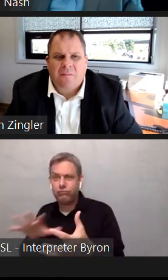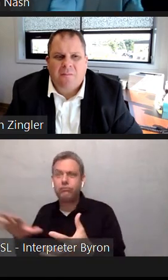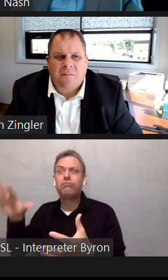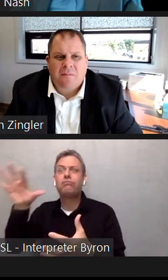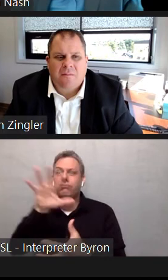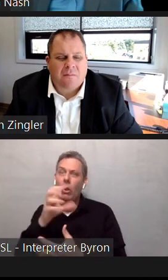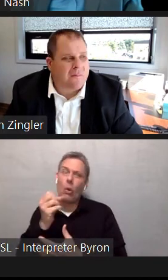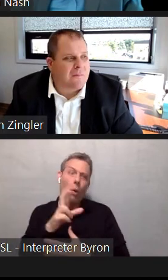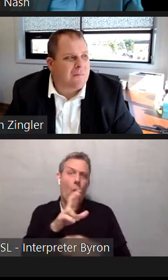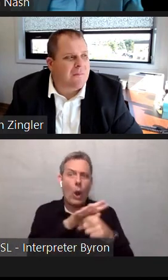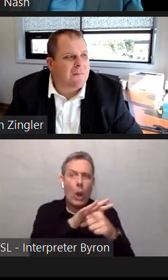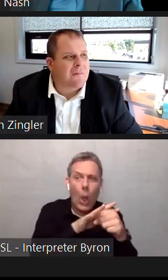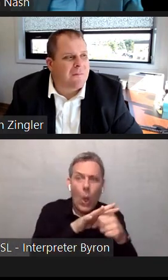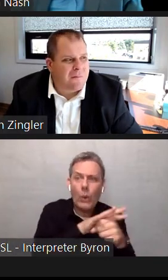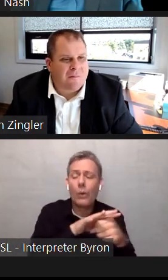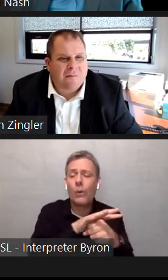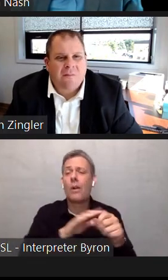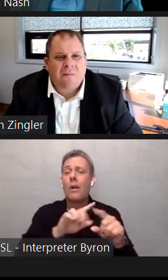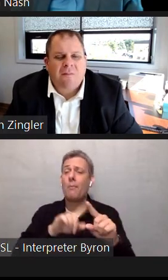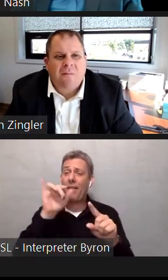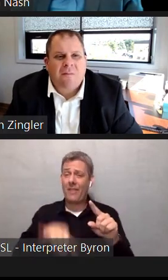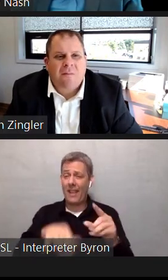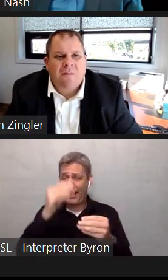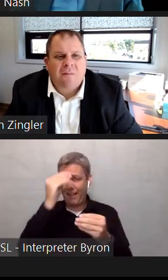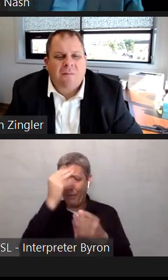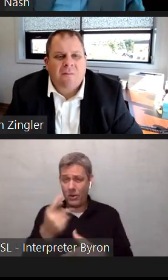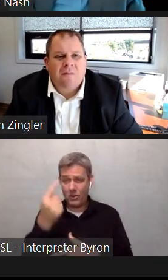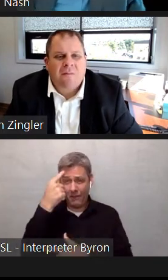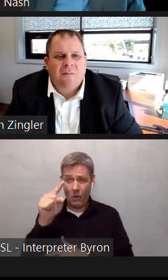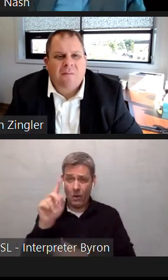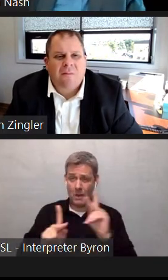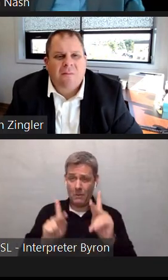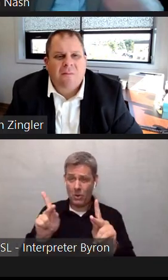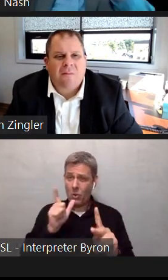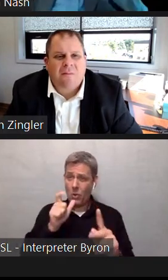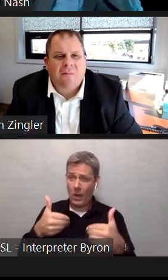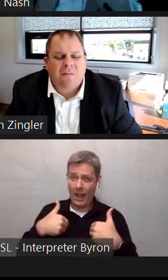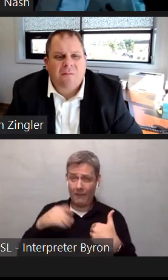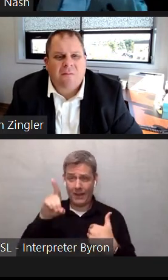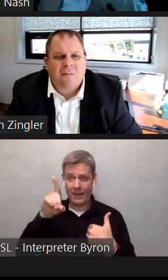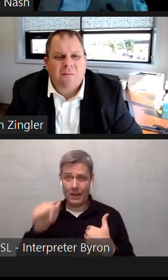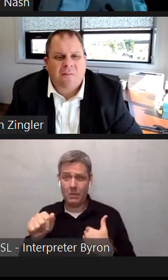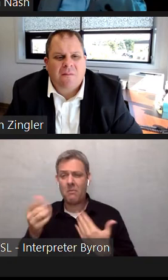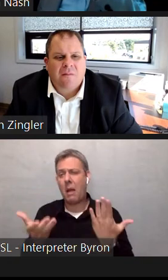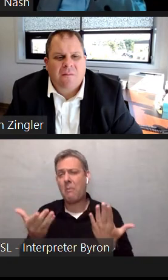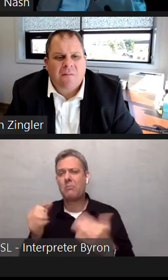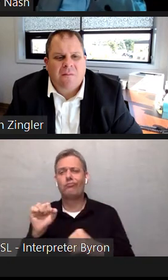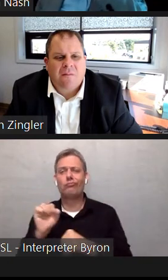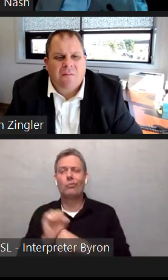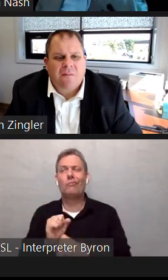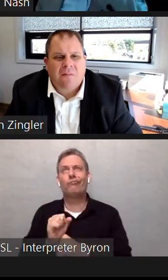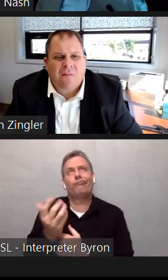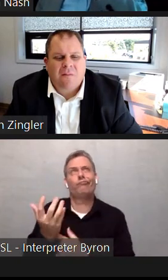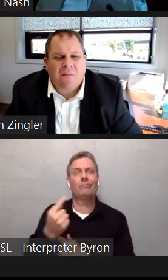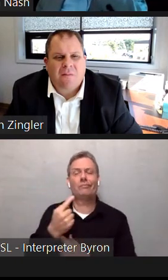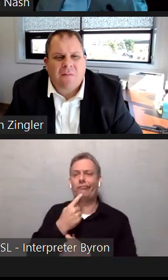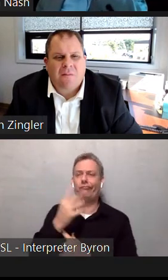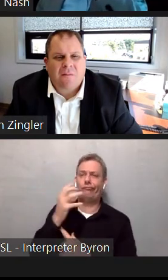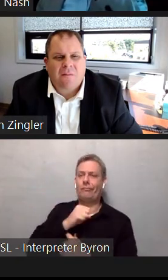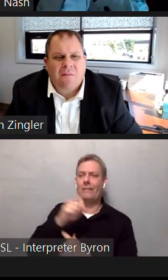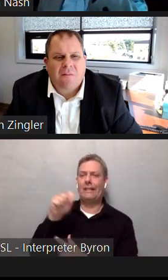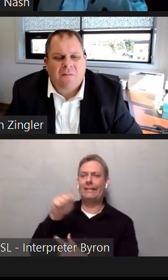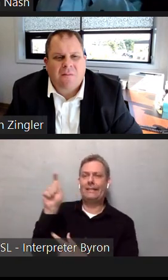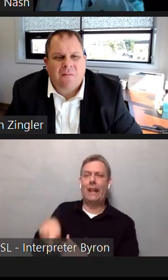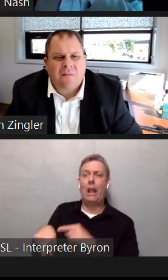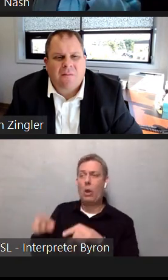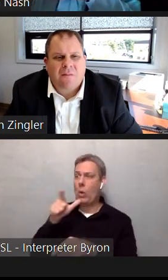company. So if there's data on other people with disabilities that have to work in say Texas for lower rates so that we can work more hours so we